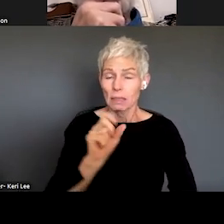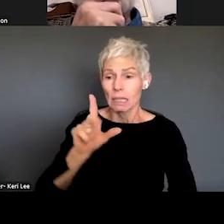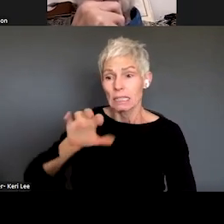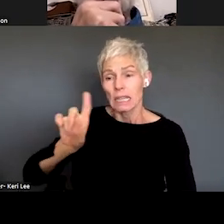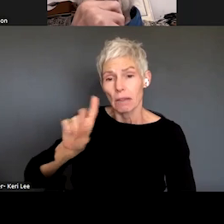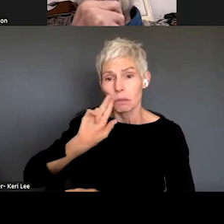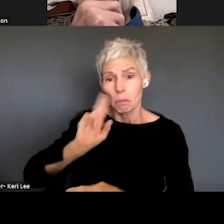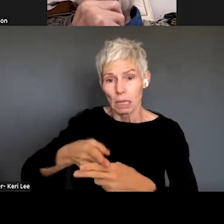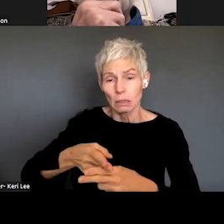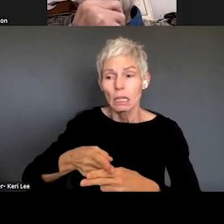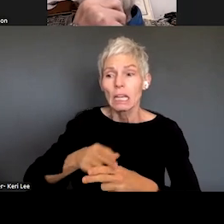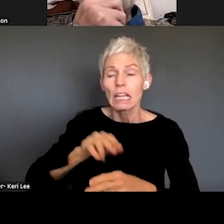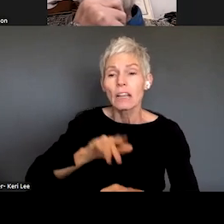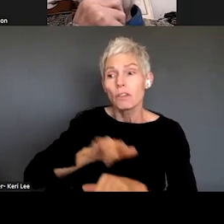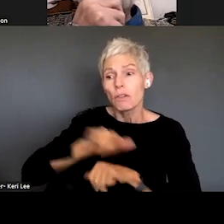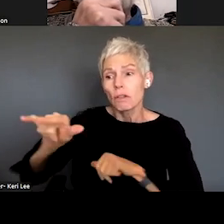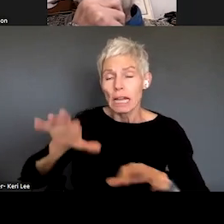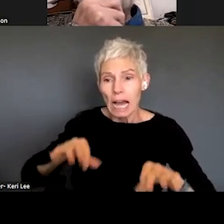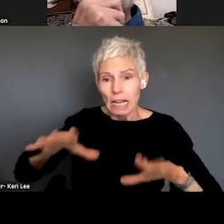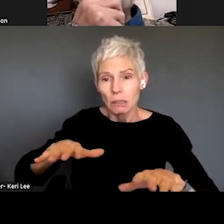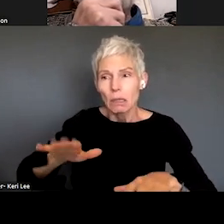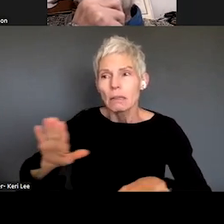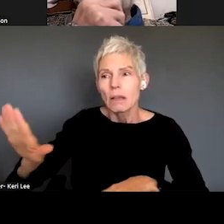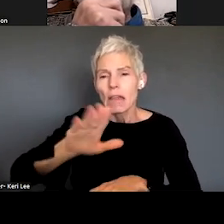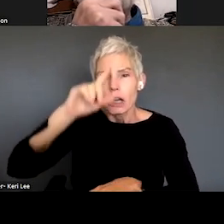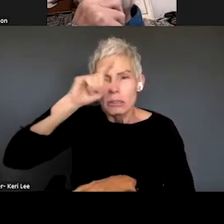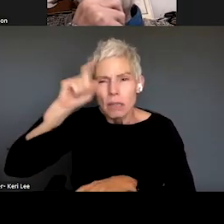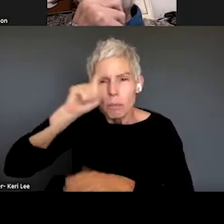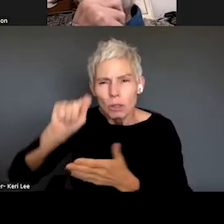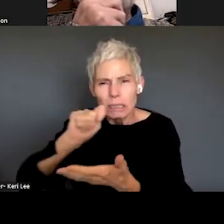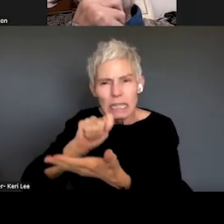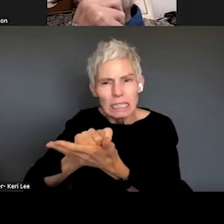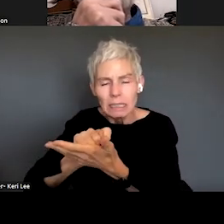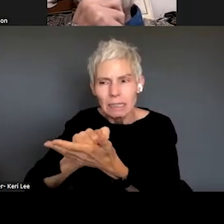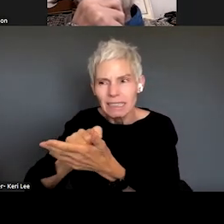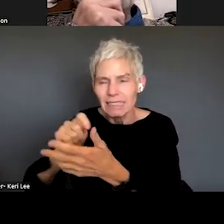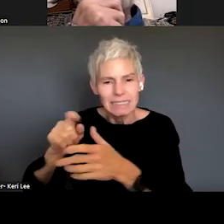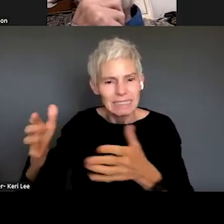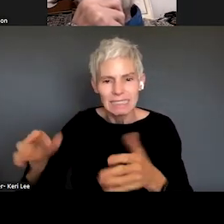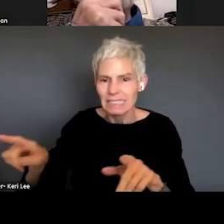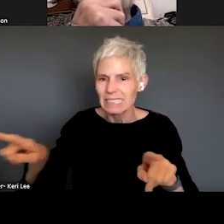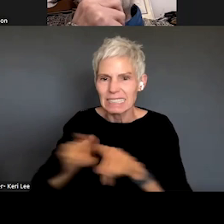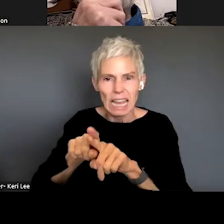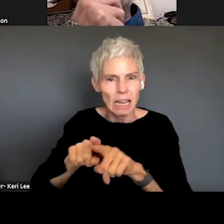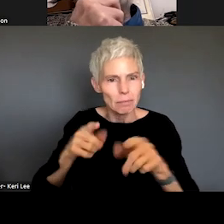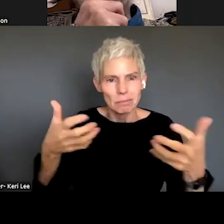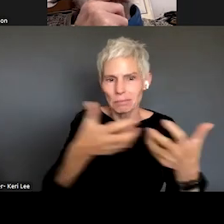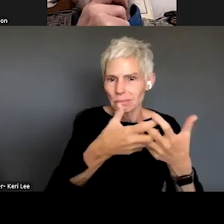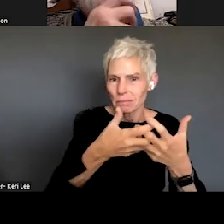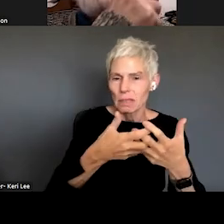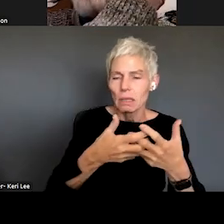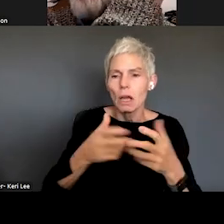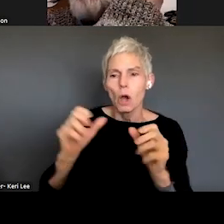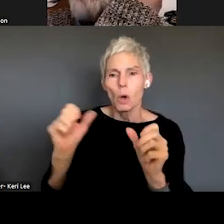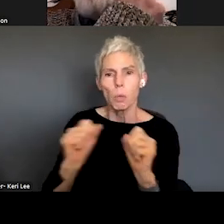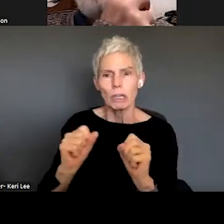if you go to Australia, it's their summer months and summer season are the exact same correlation as well, with winter being the lowest, though, compared